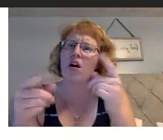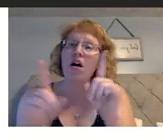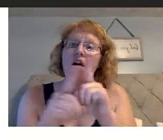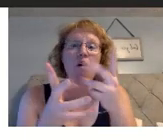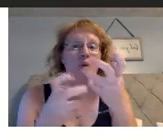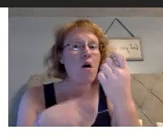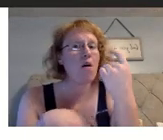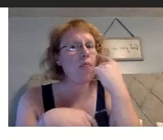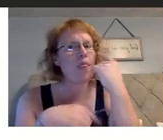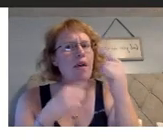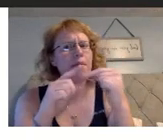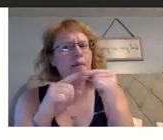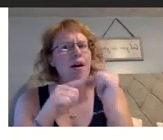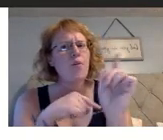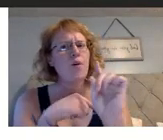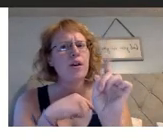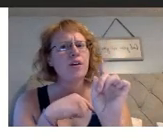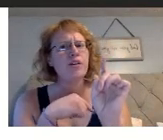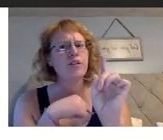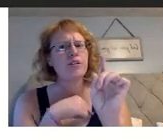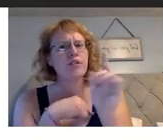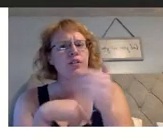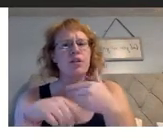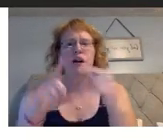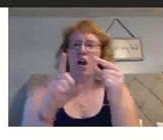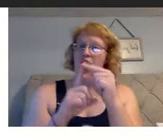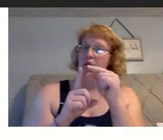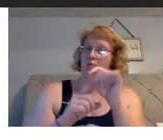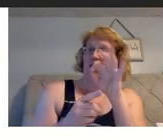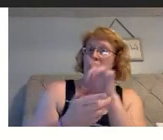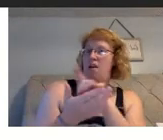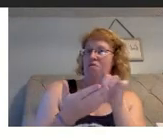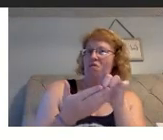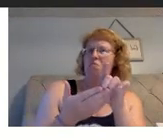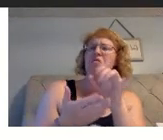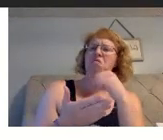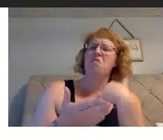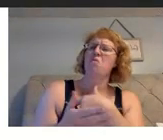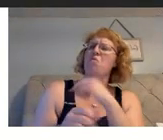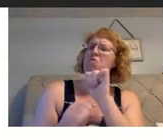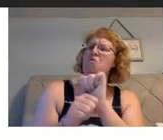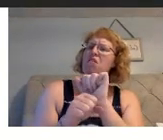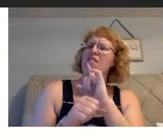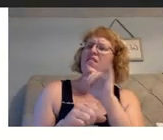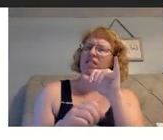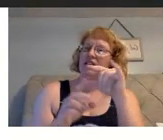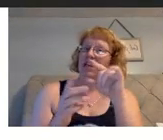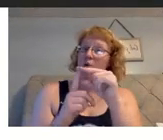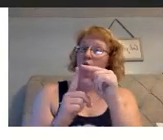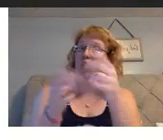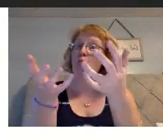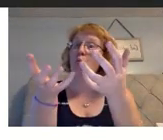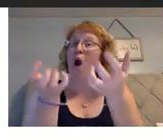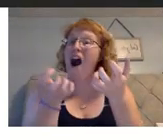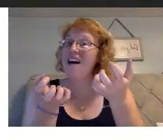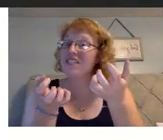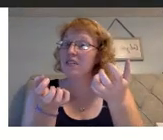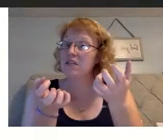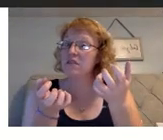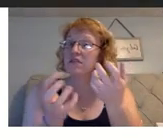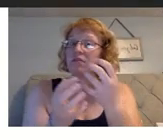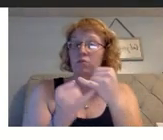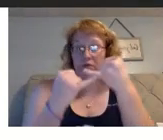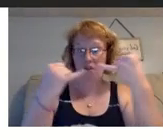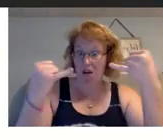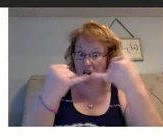you to think about where our word of the week kind of that we were working on is that word want. Okay, so it was